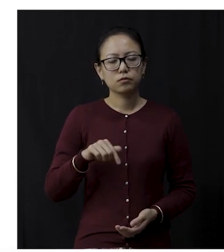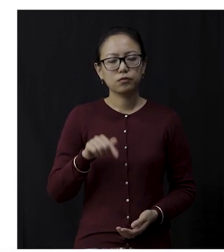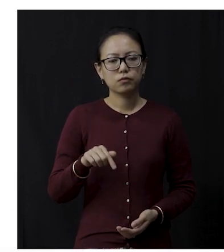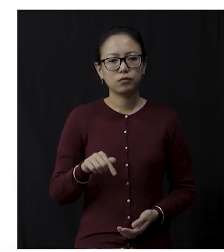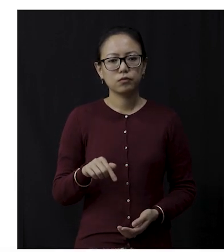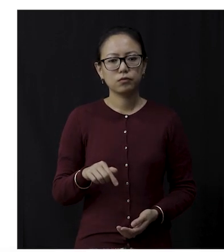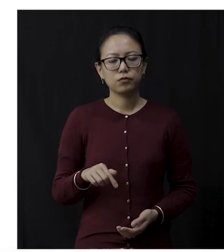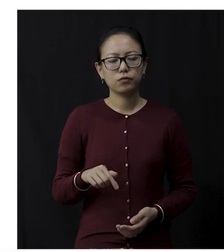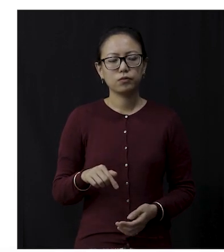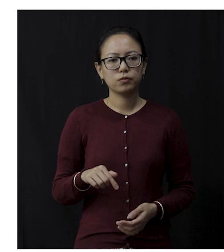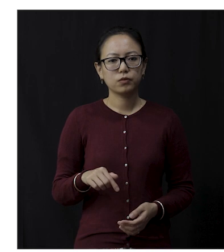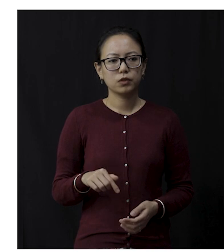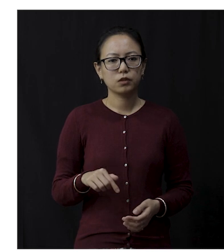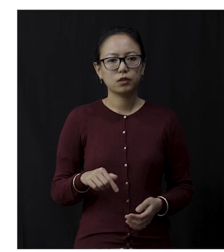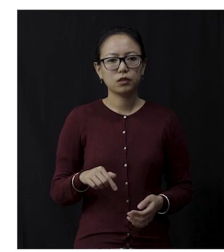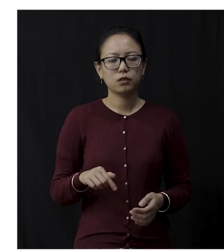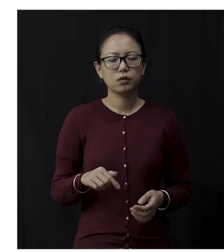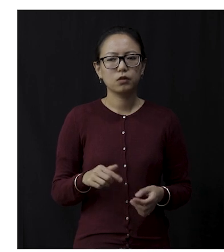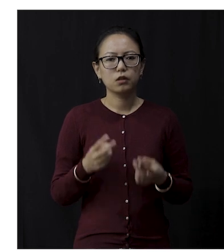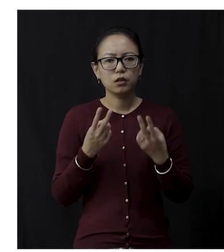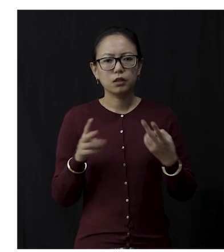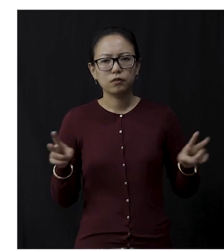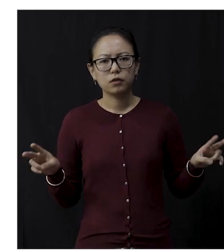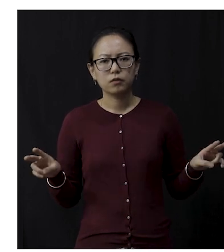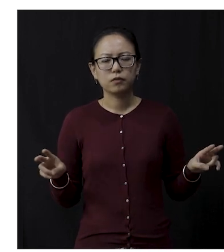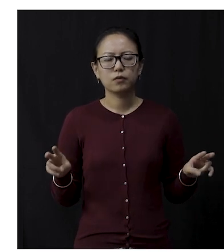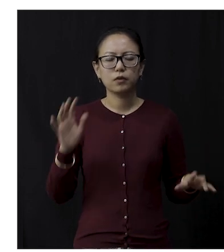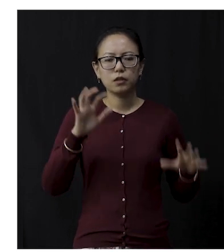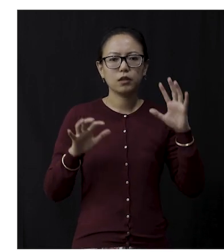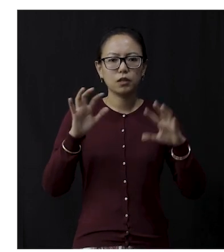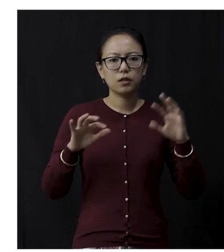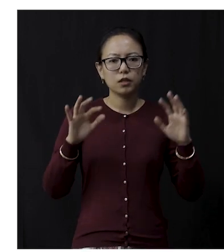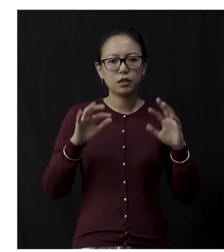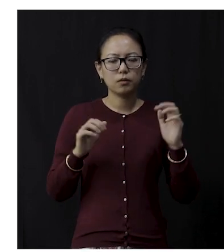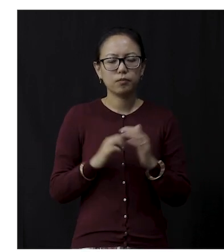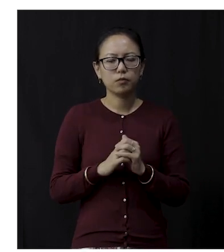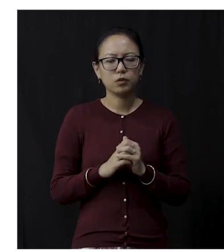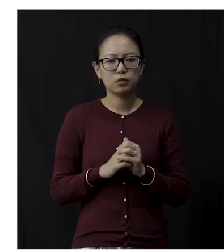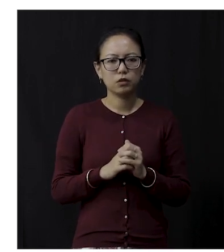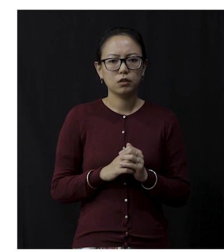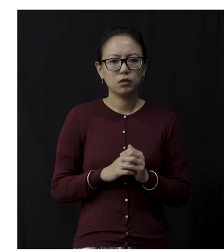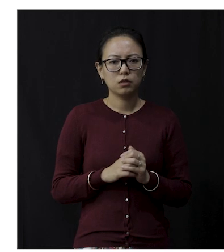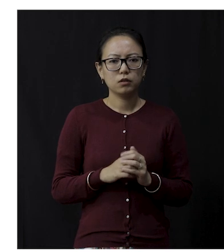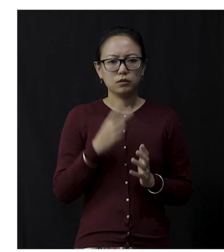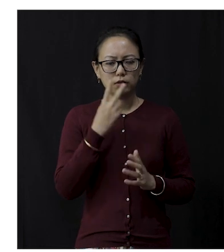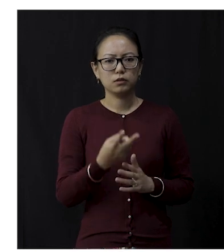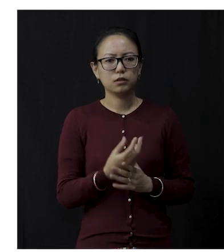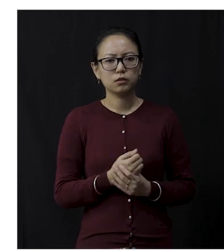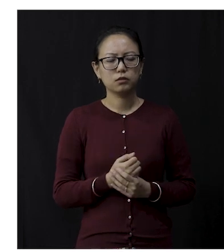topic, we are going to classify animals into 3 parts.